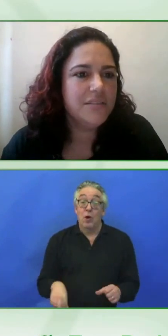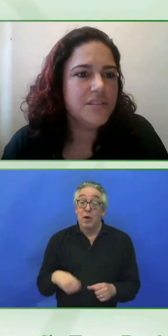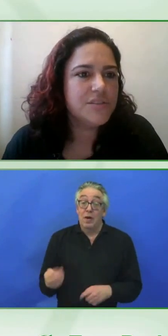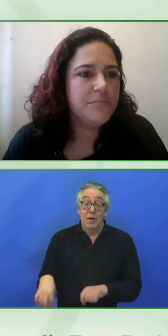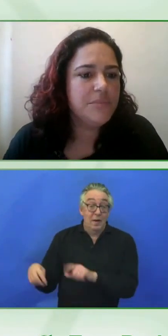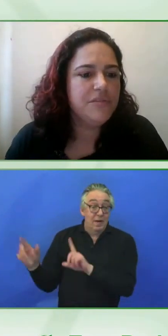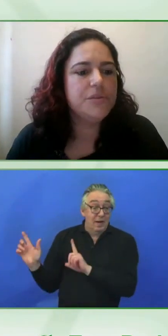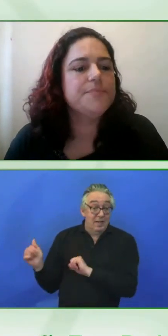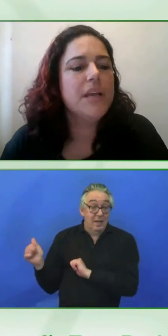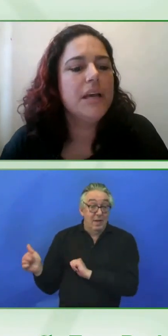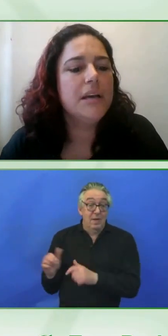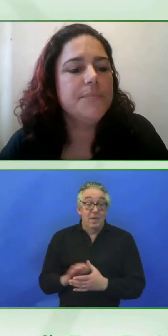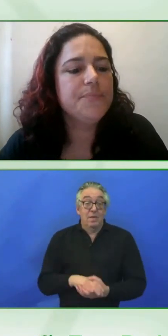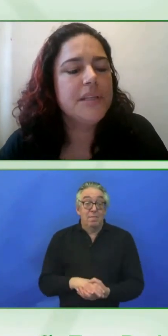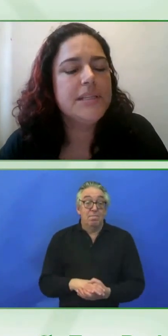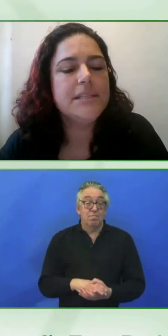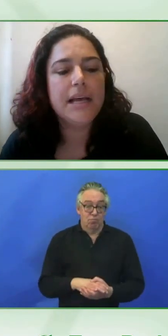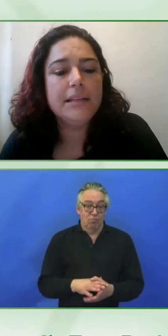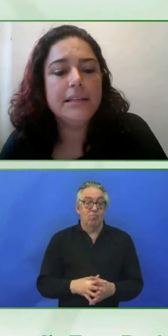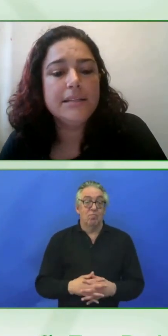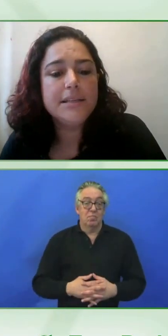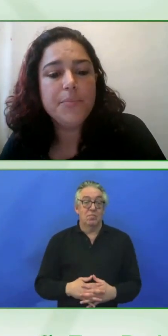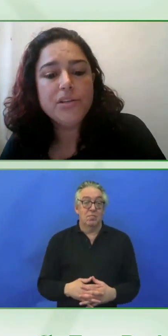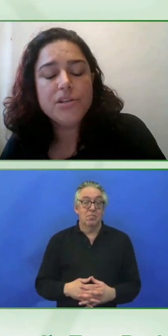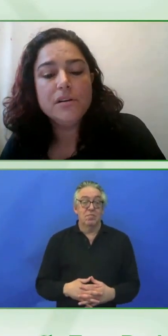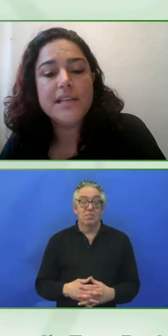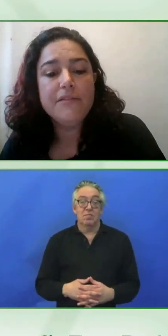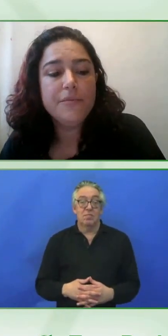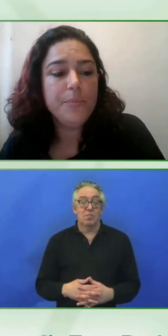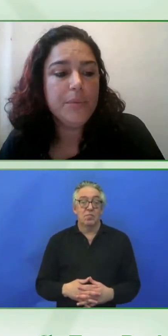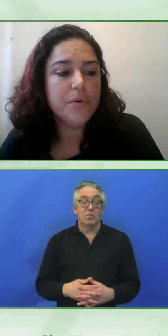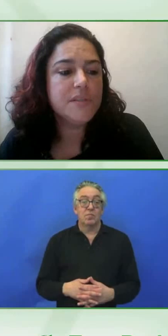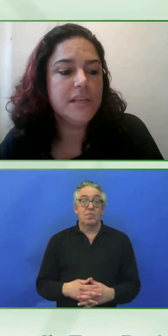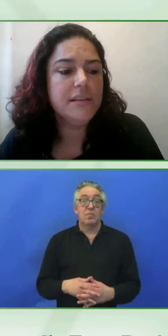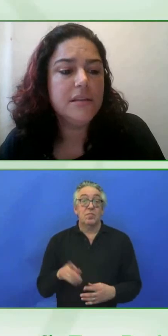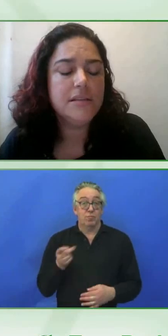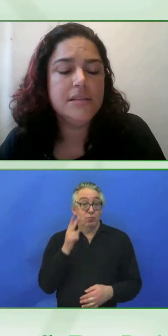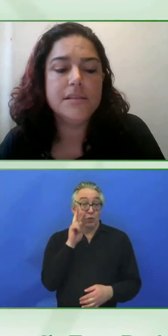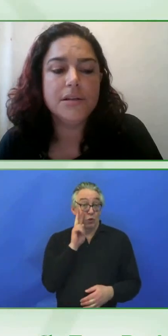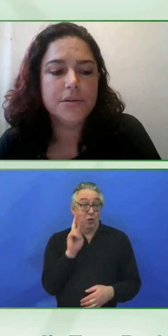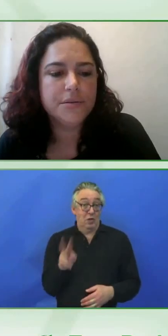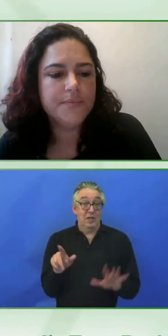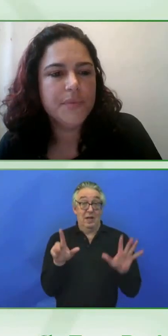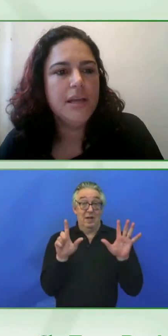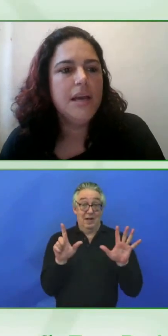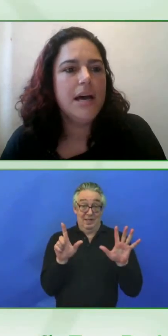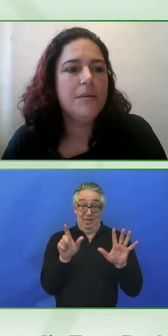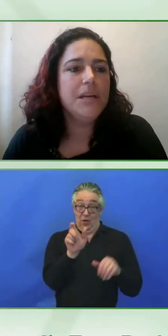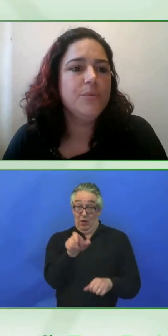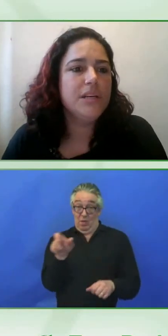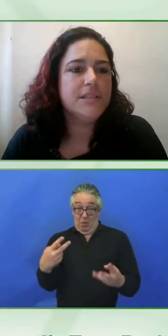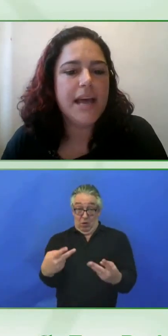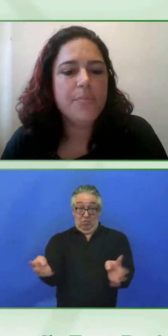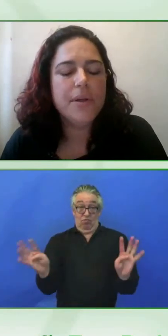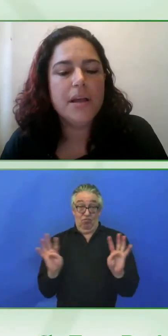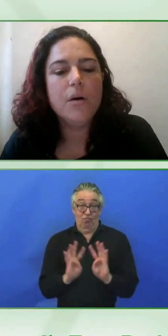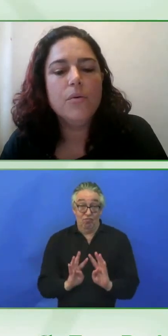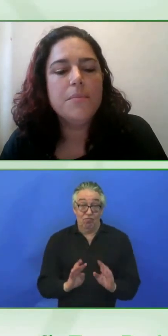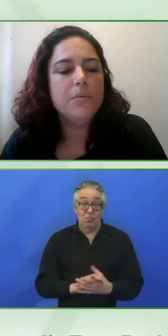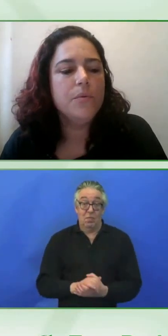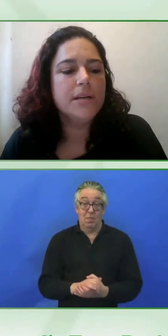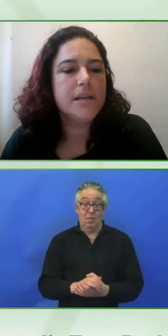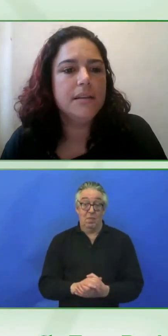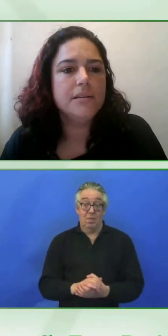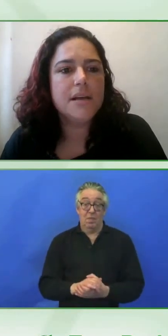I'll describe the word. In this slide, there is a picture of 7 people sitting in a circle. A man wears a cap, a